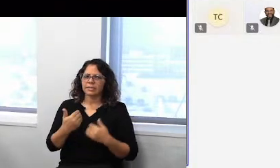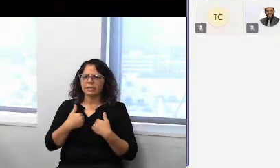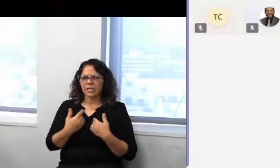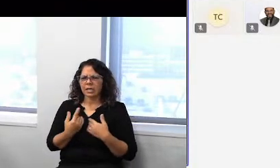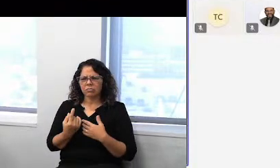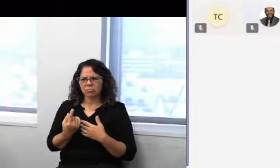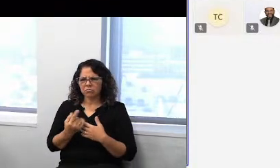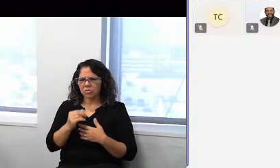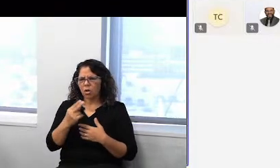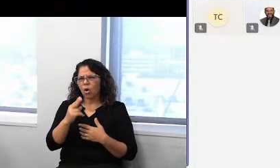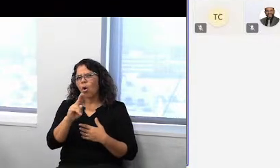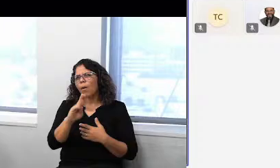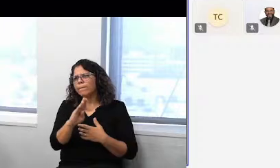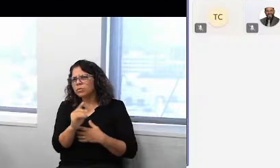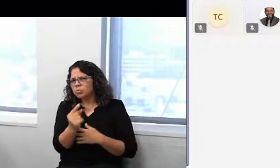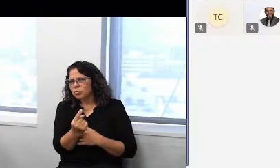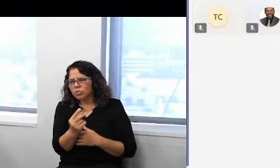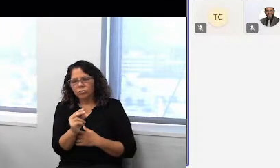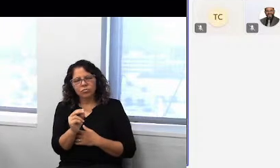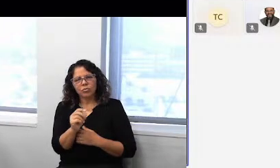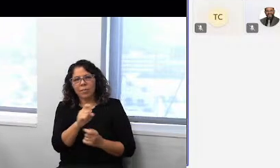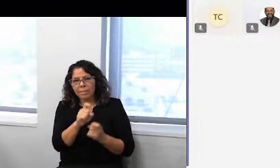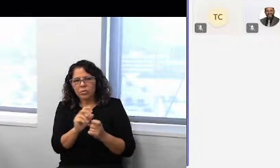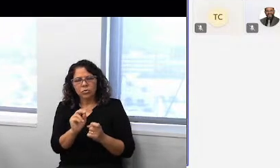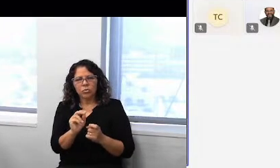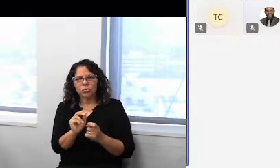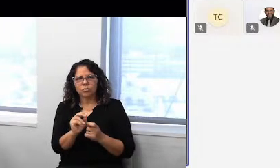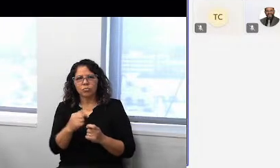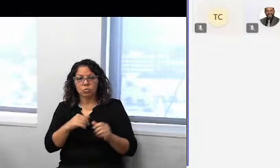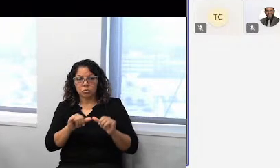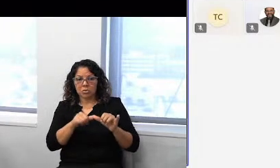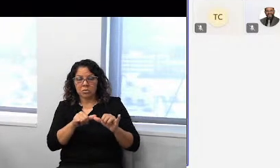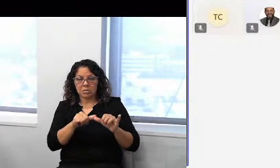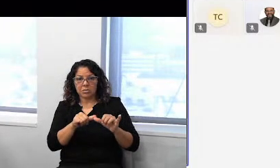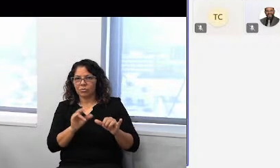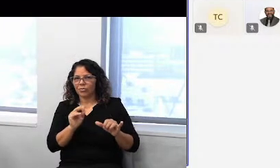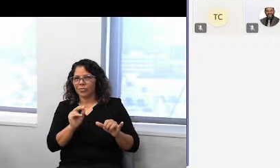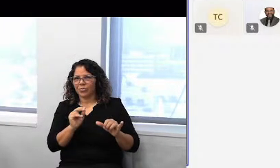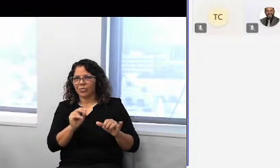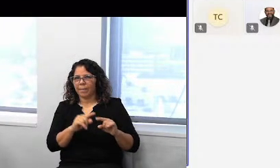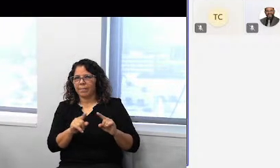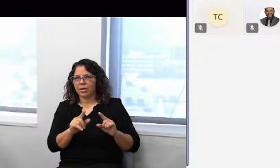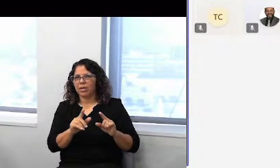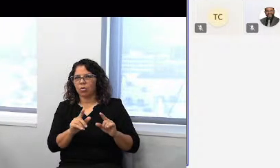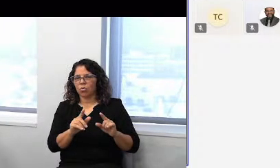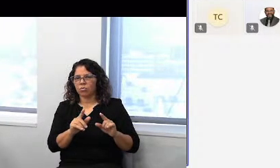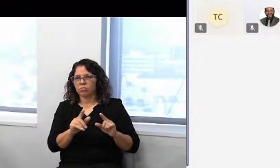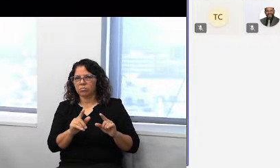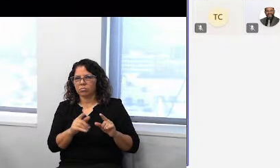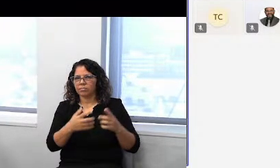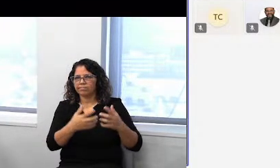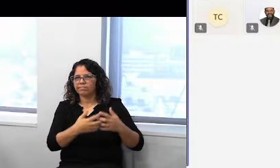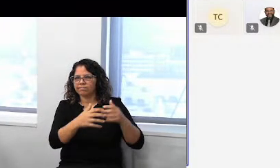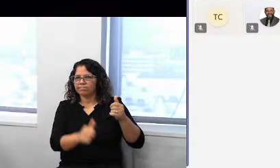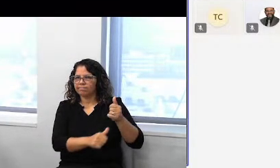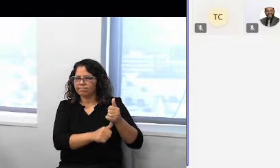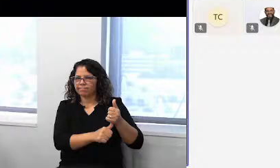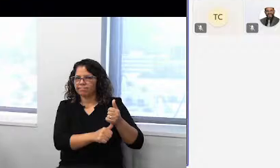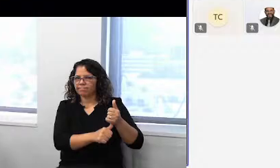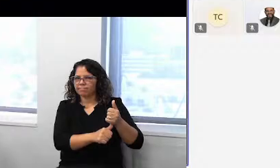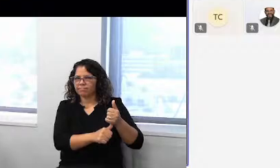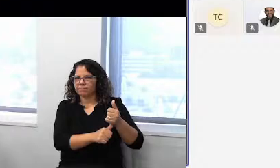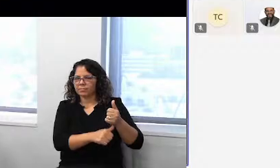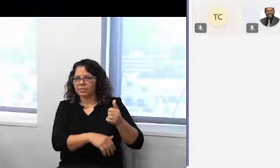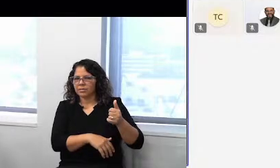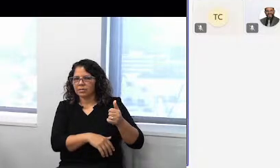So, believe me, I'm not the engineer here, but substations, are they more likely to be